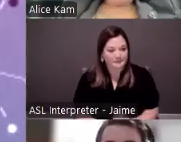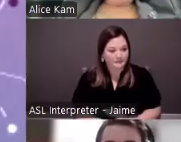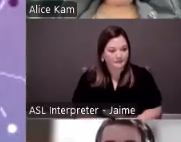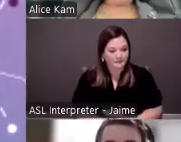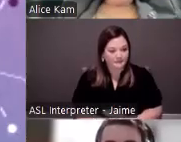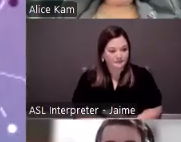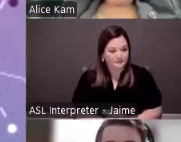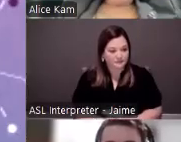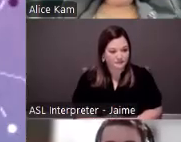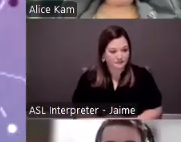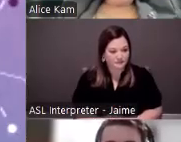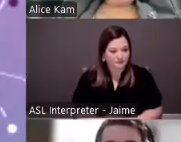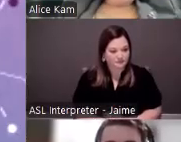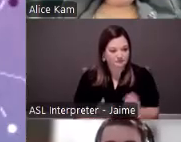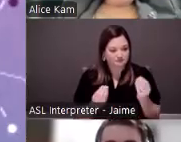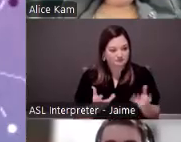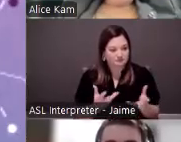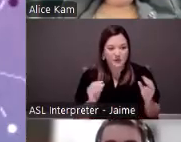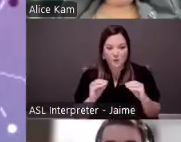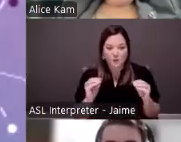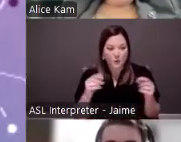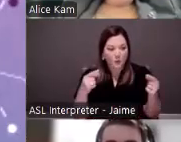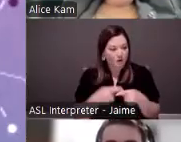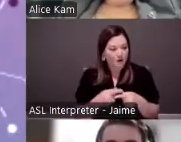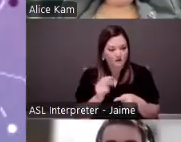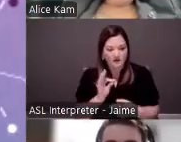So we have no conflicts of interest,